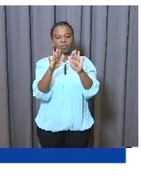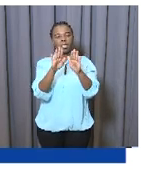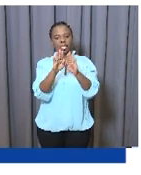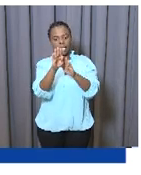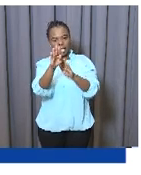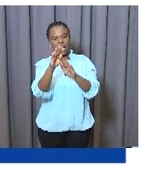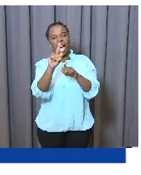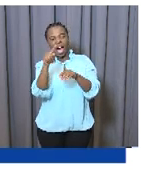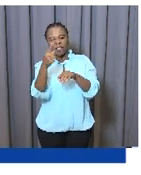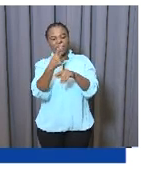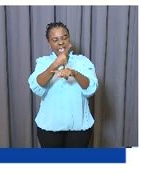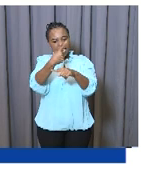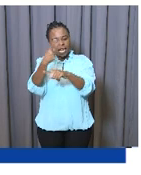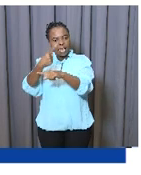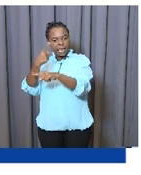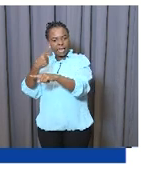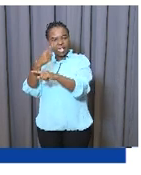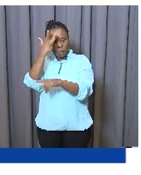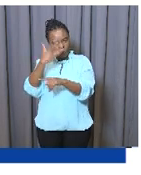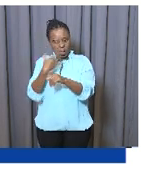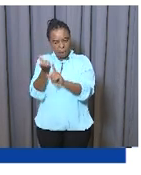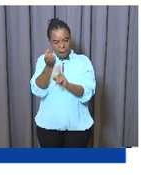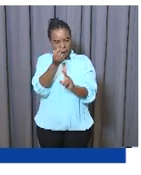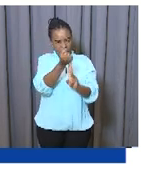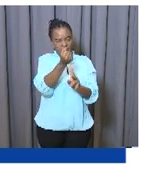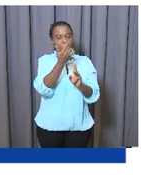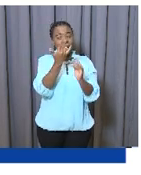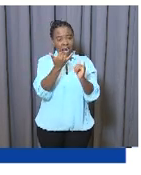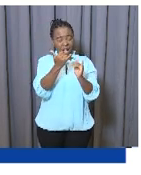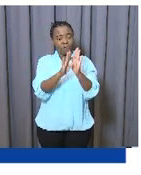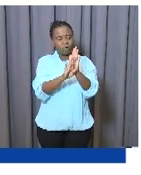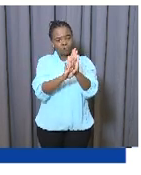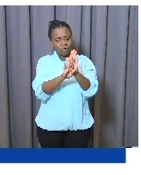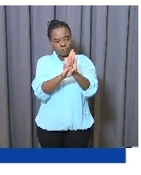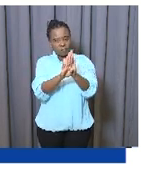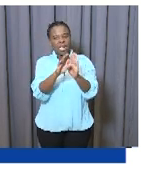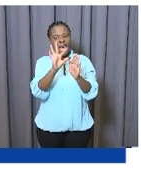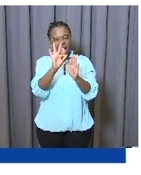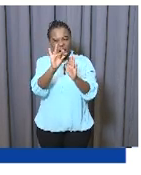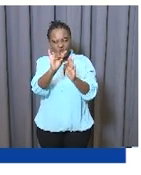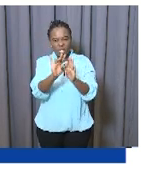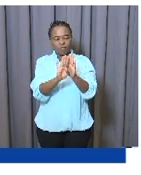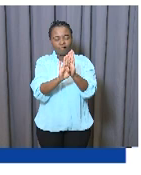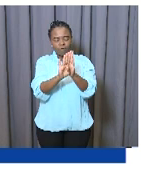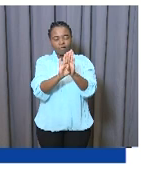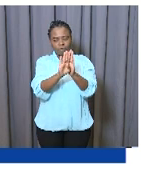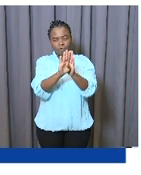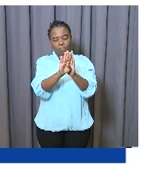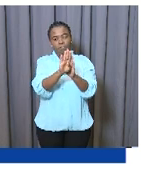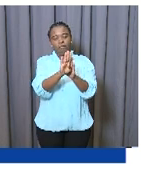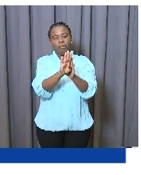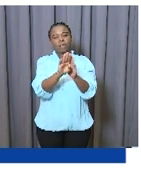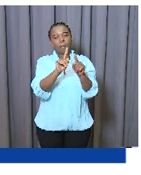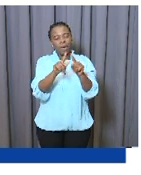number of cases per day. It is going up every day, although at a